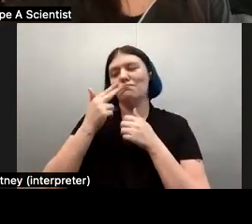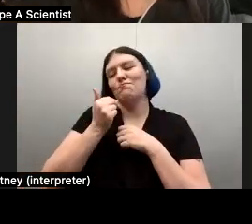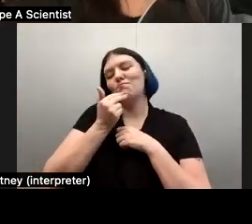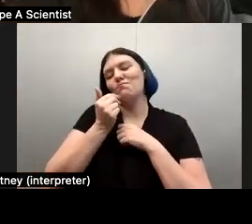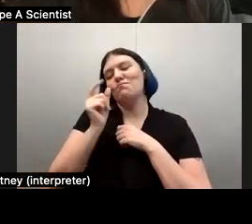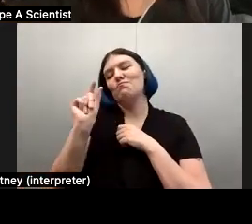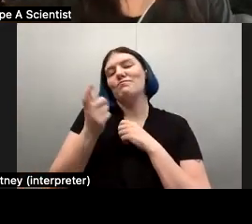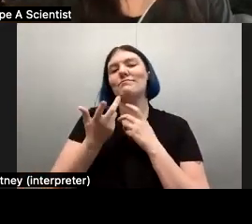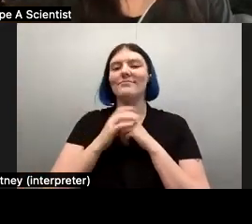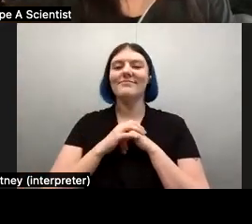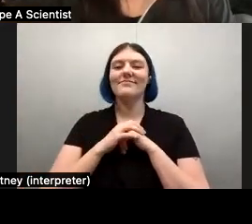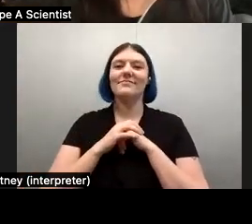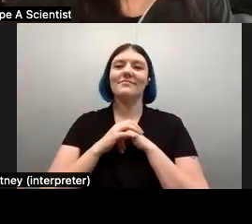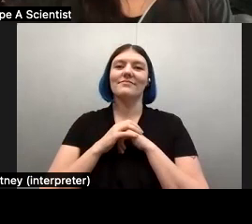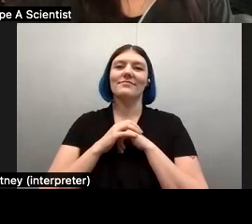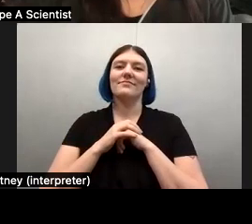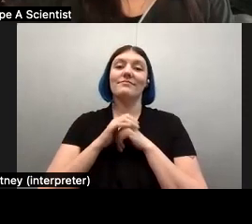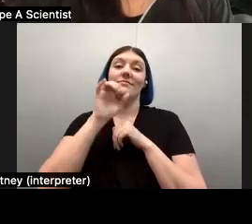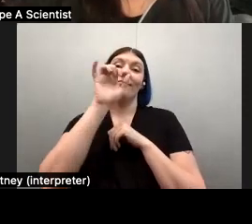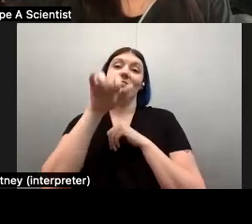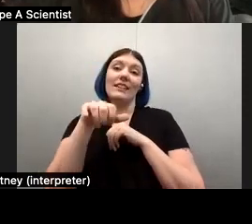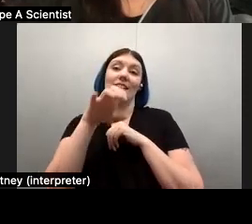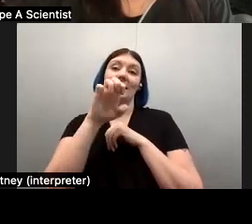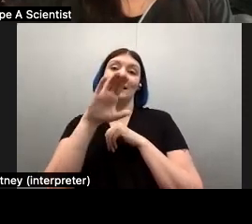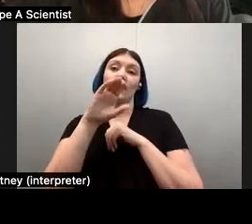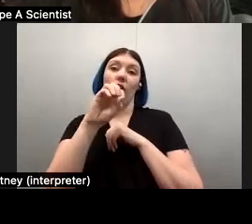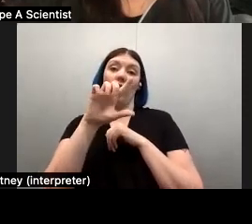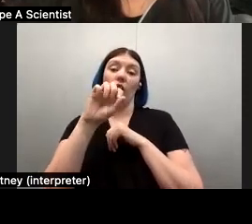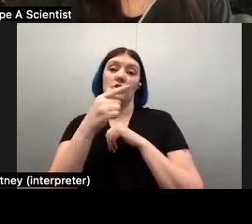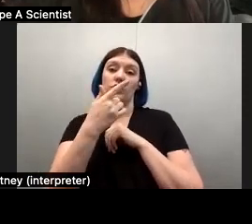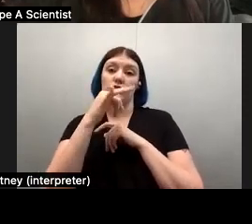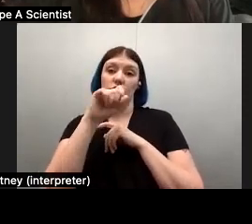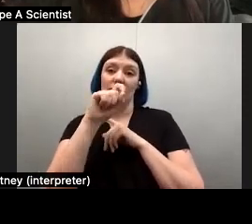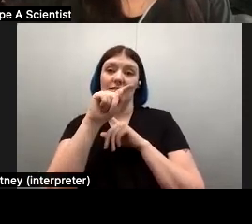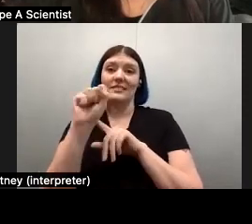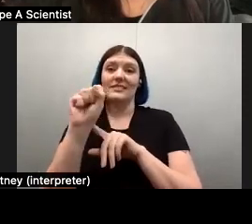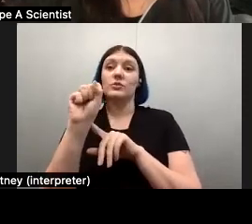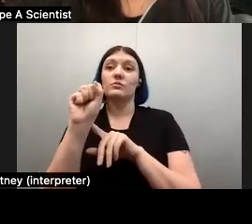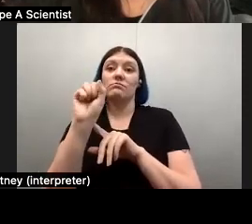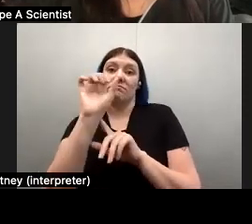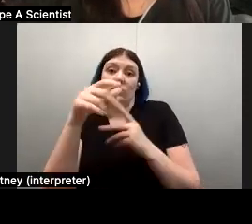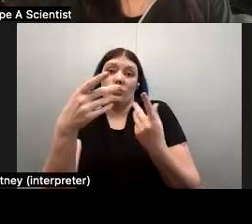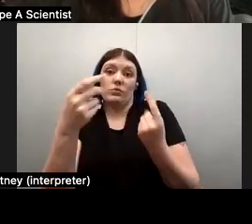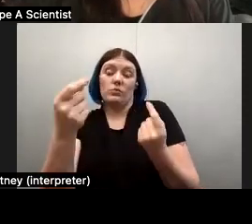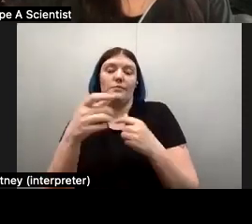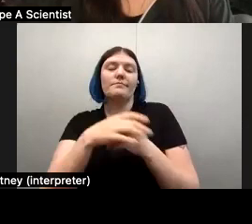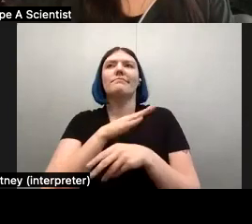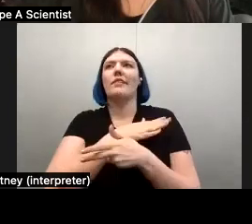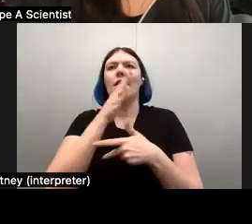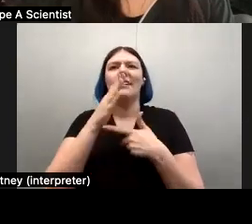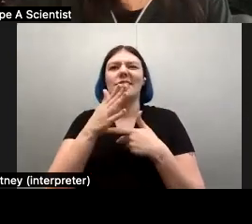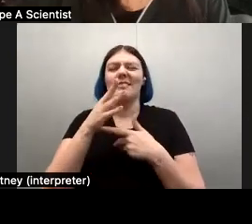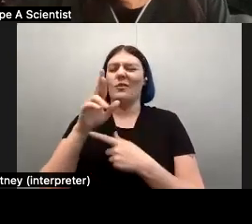there. So that's what ecologists do in general. And then I think, another question is, well, what's a